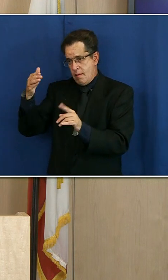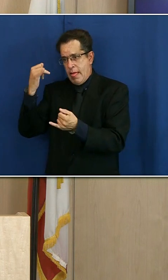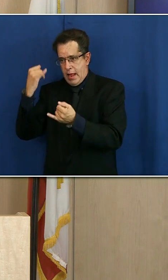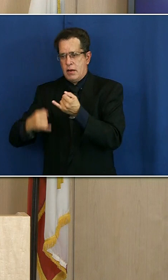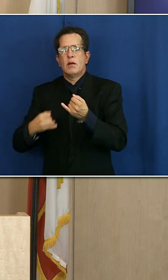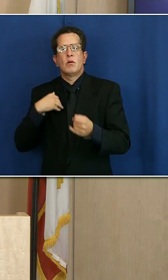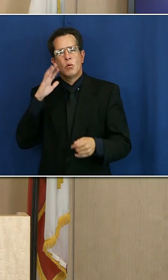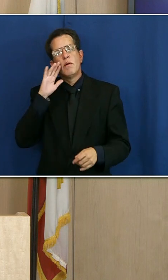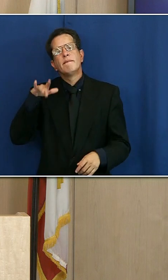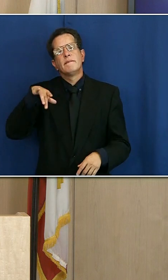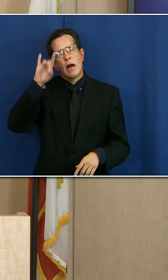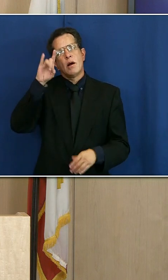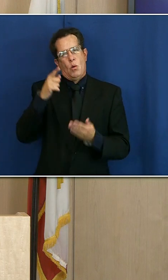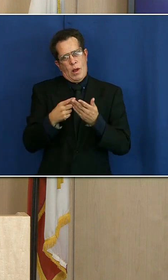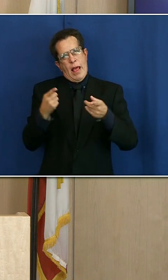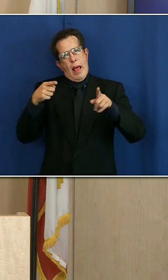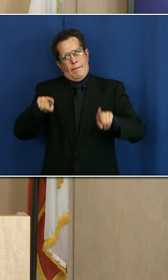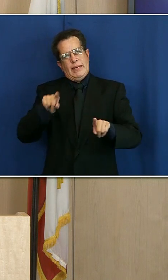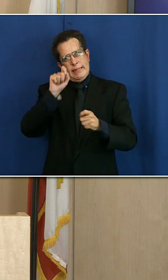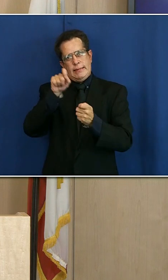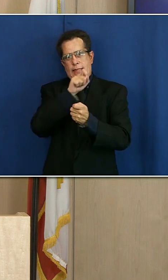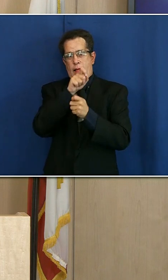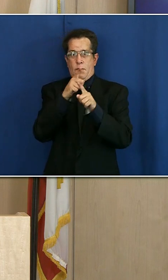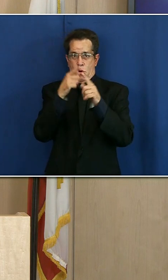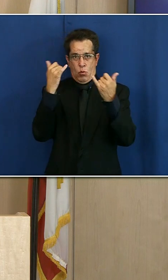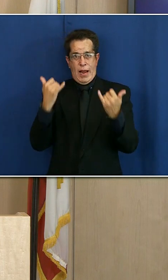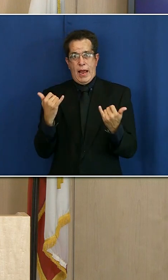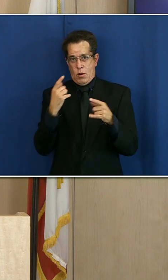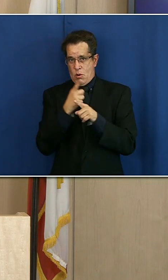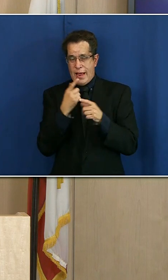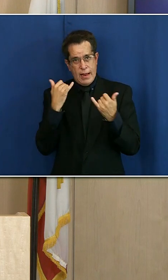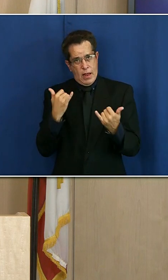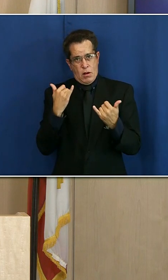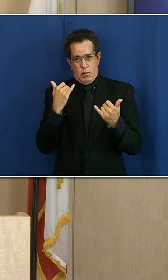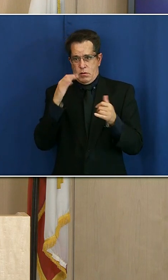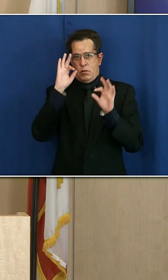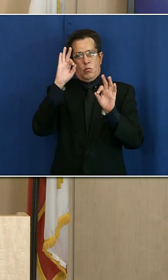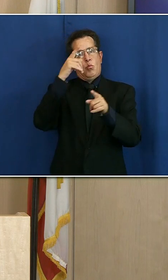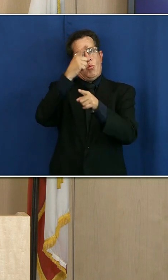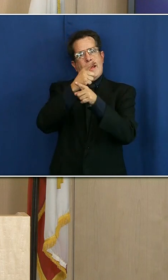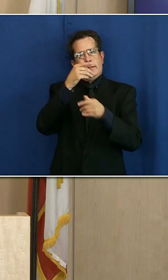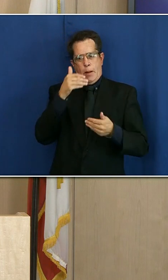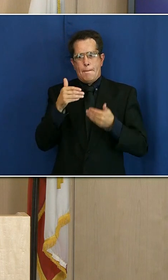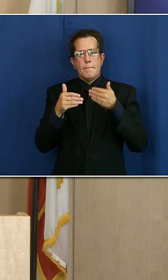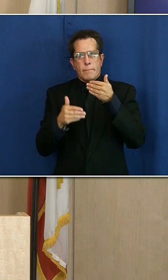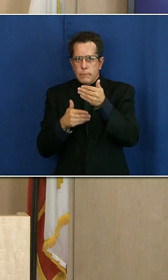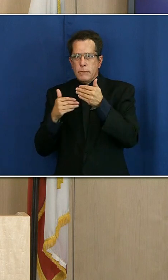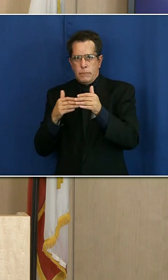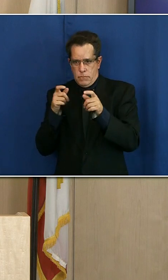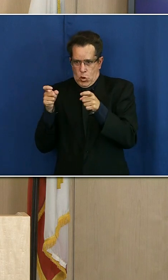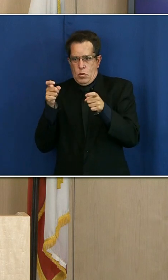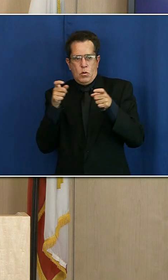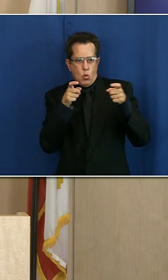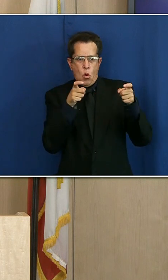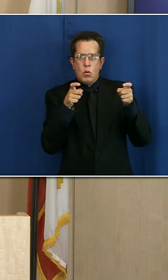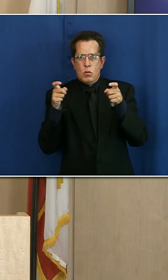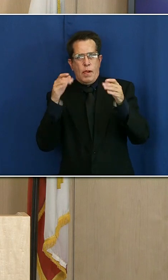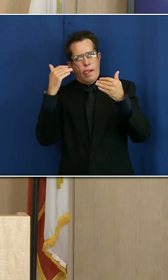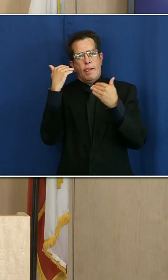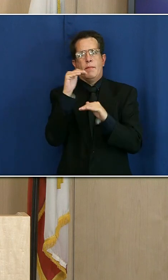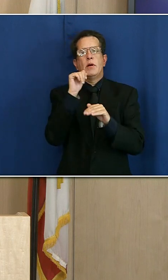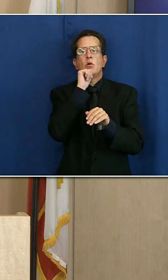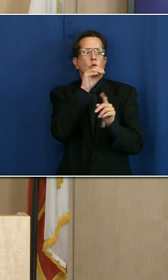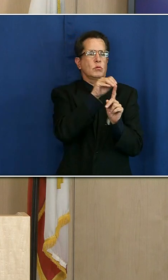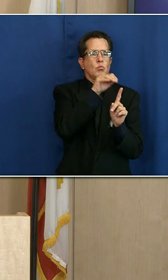excellent description of what happened. But right now, I think that all of the proper steps are being taken to limit the